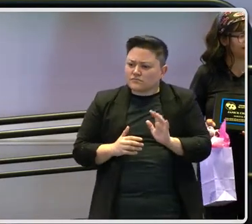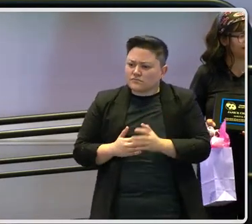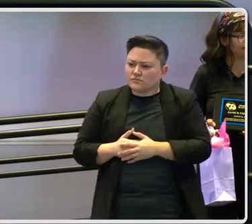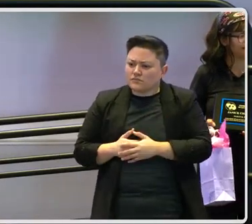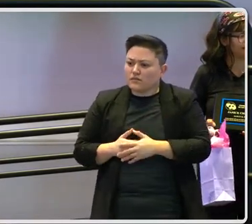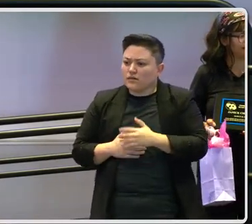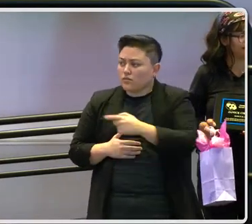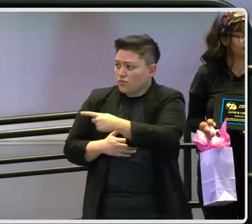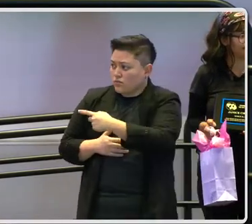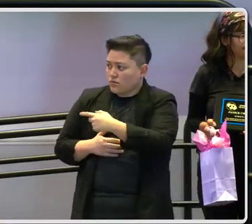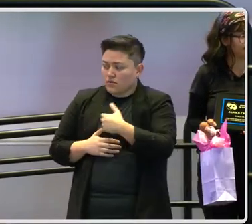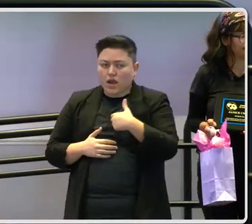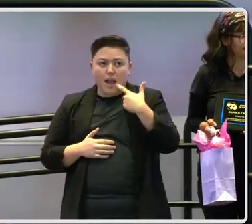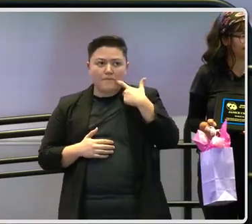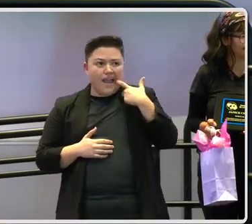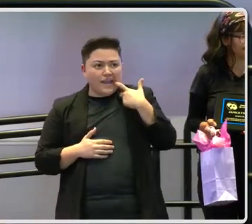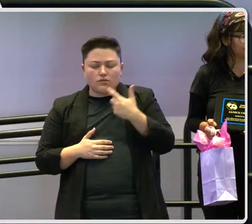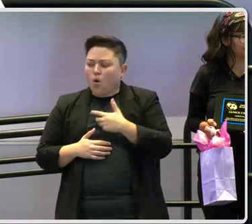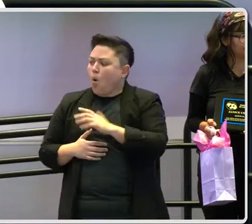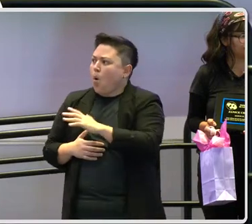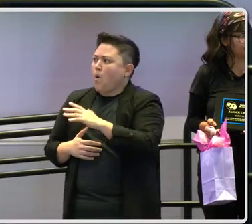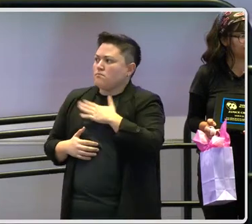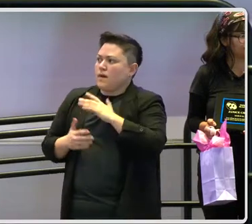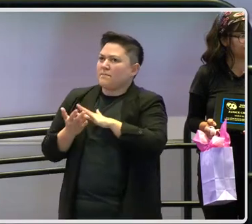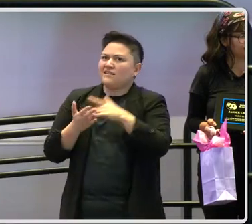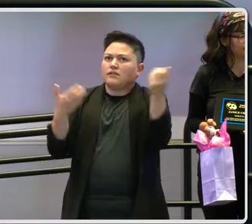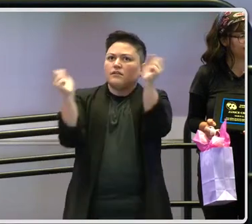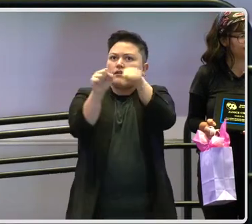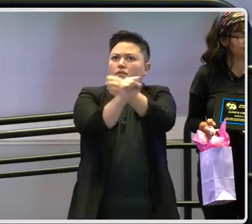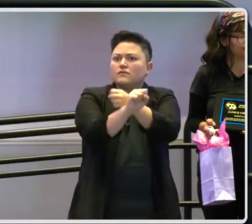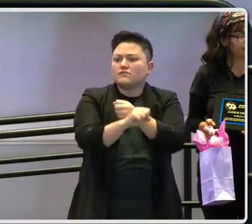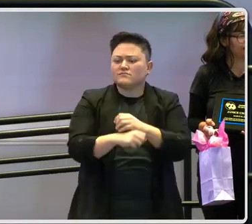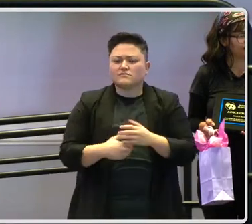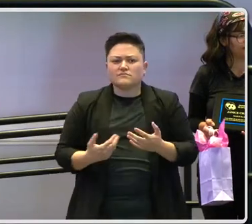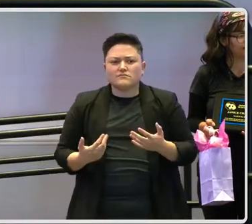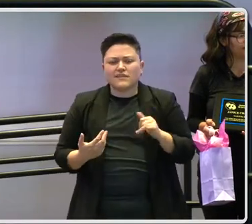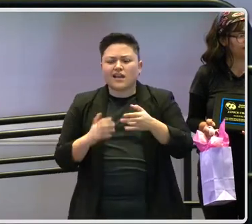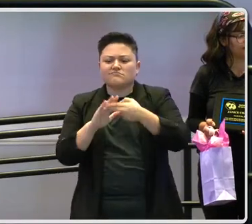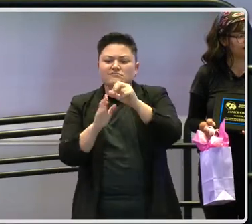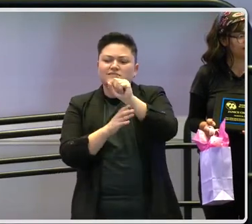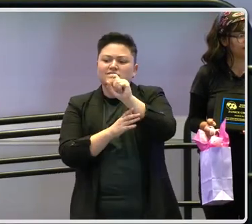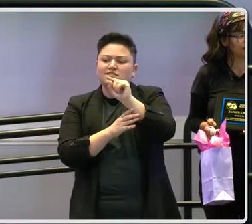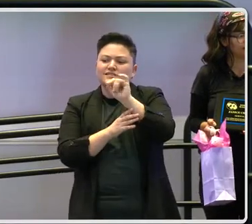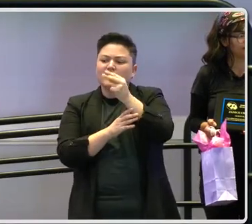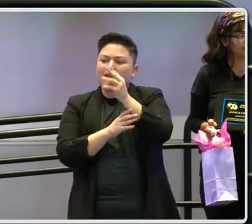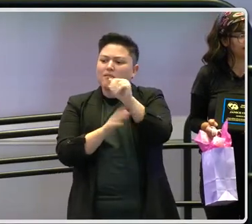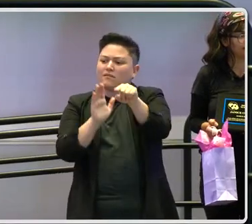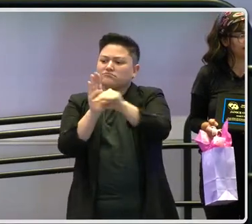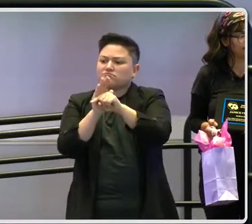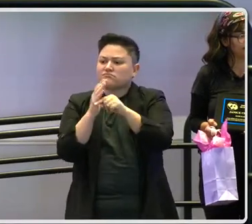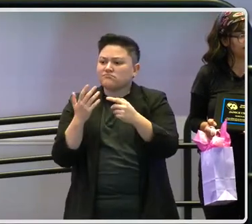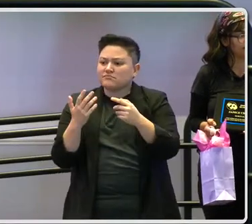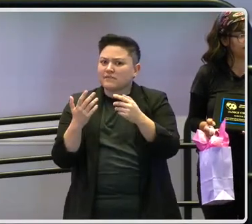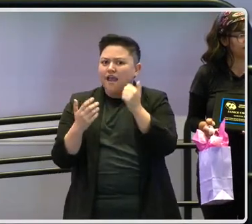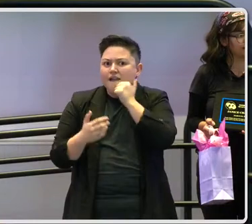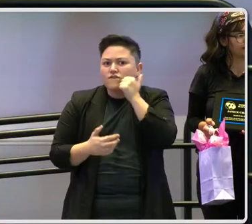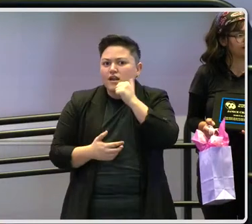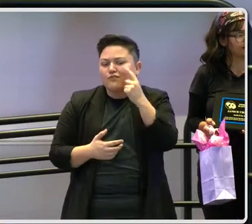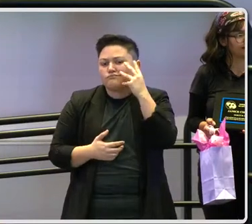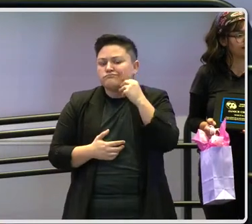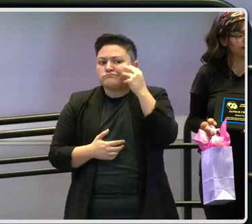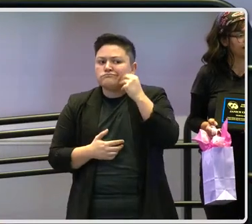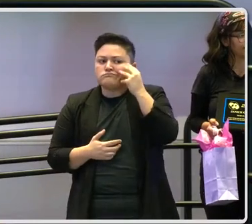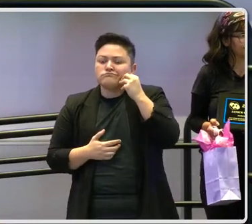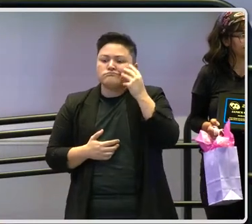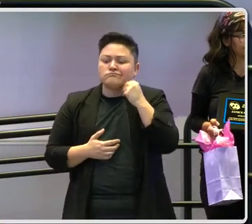an addict. Oh, Lord, have mercy. Look at the medicine cabinet. You know, these are stigmas that we have to go through every day. And even being